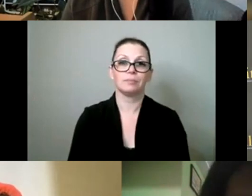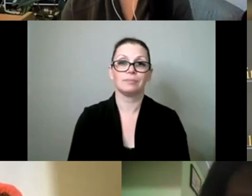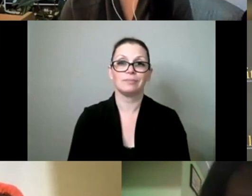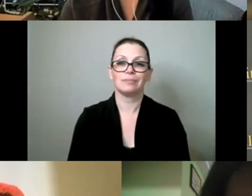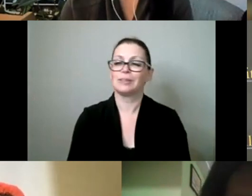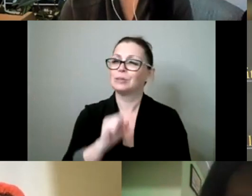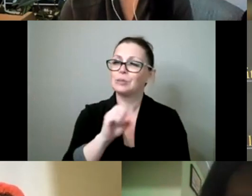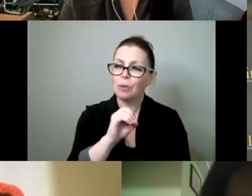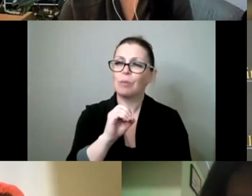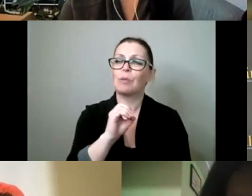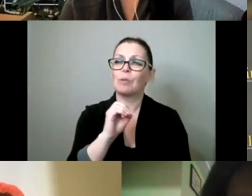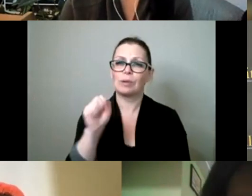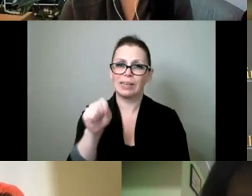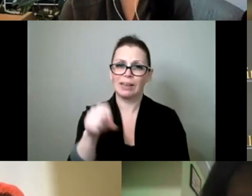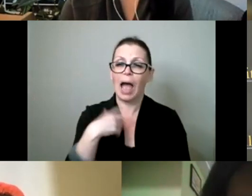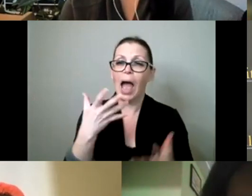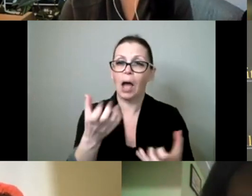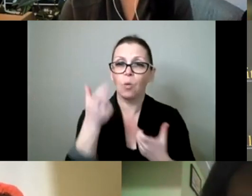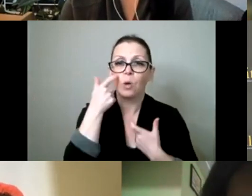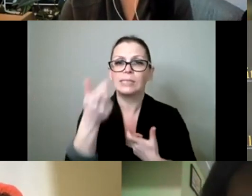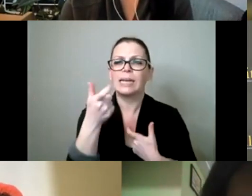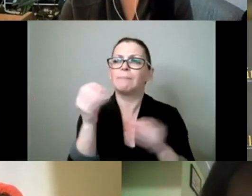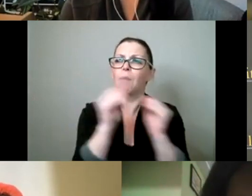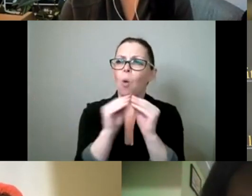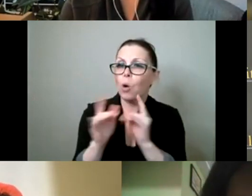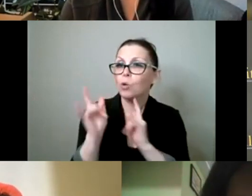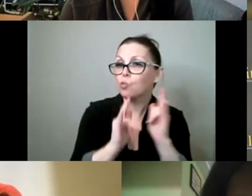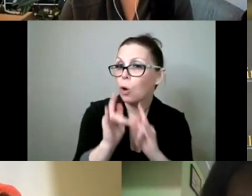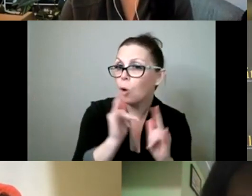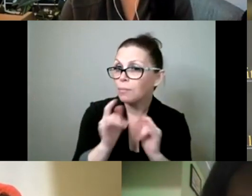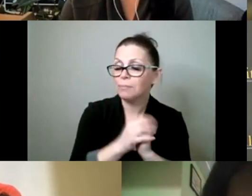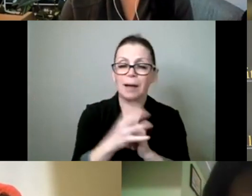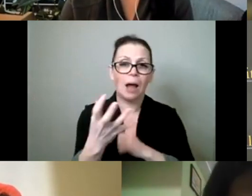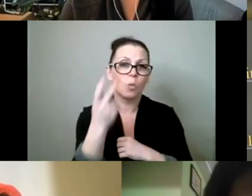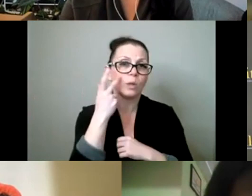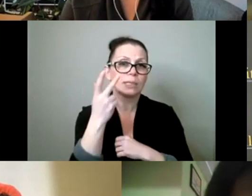So I wanna see more romance. I wanna see